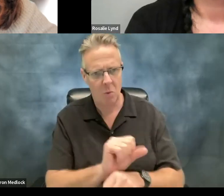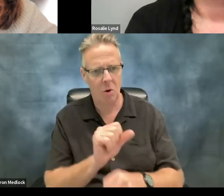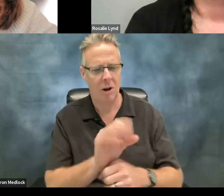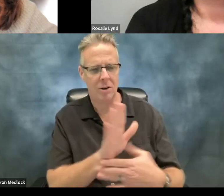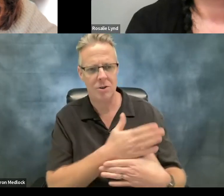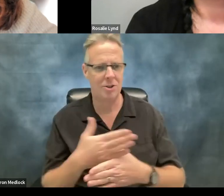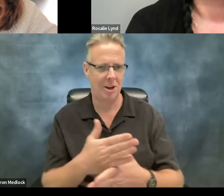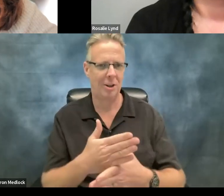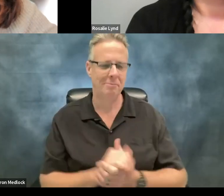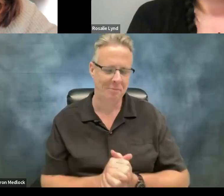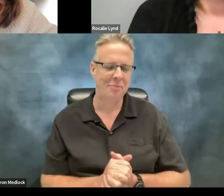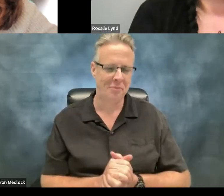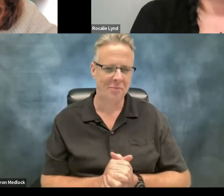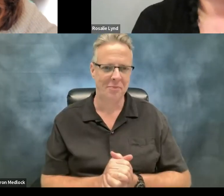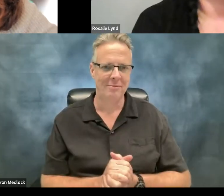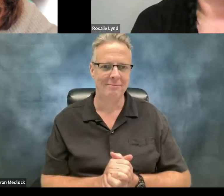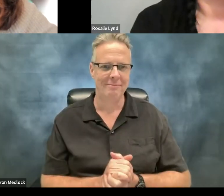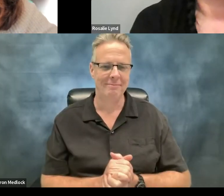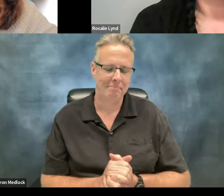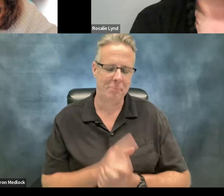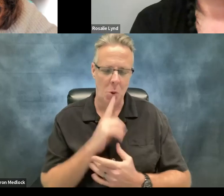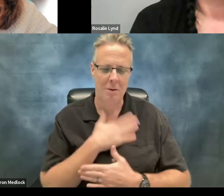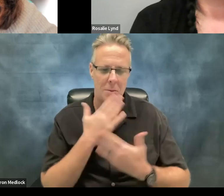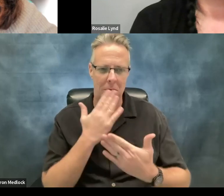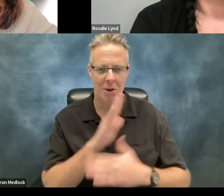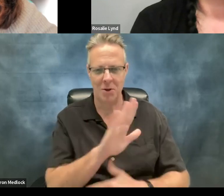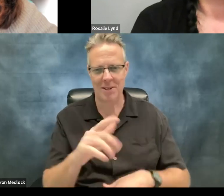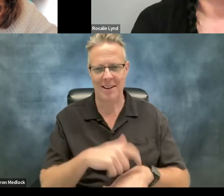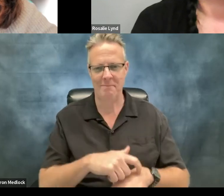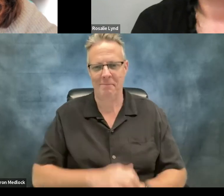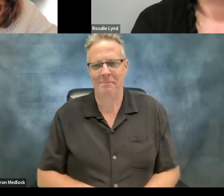us. And just really appreciate your time today.